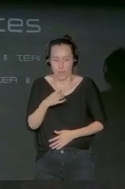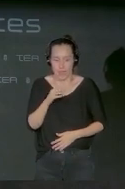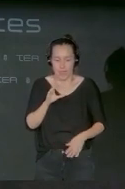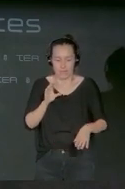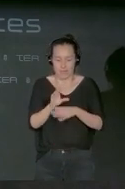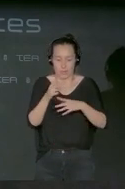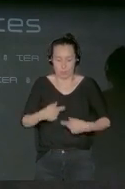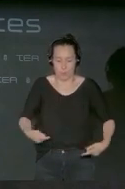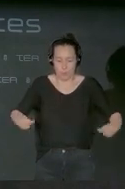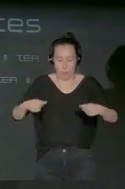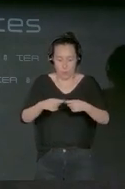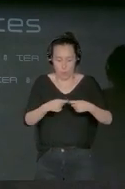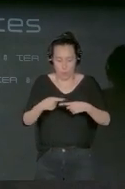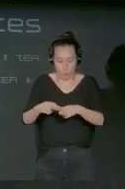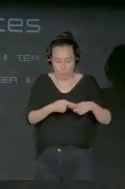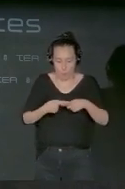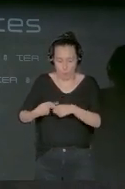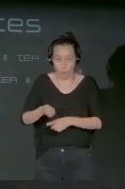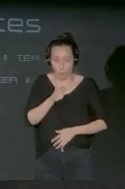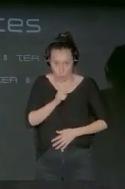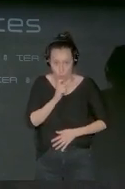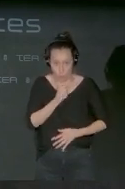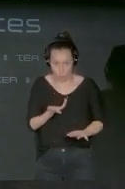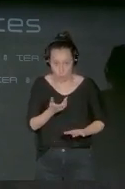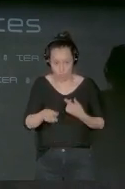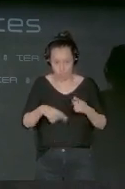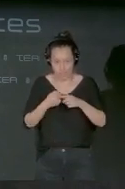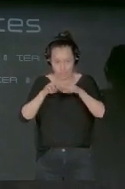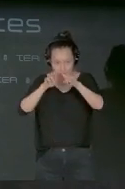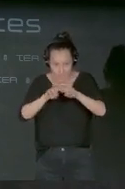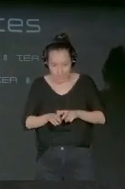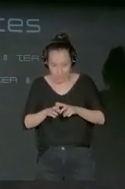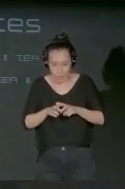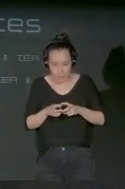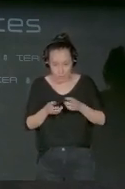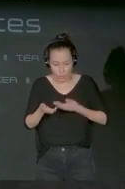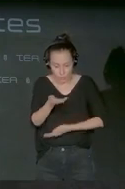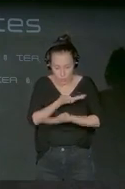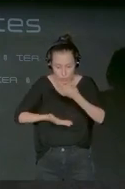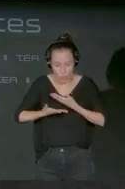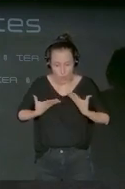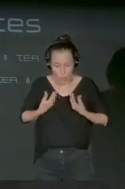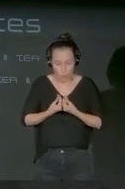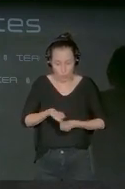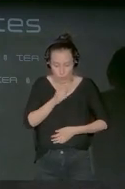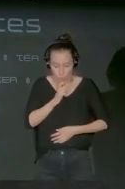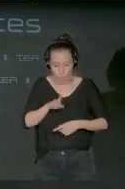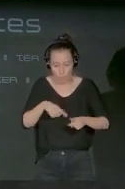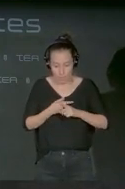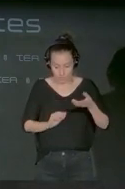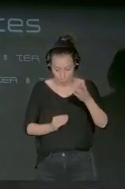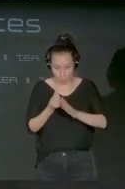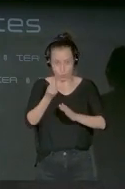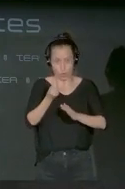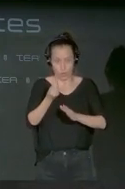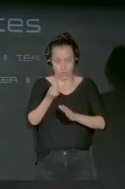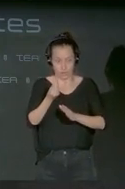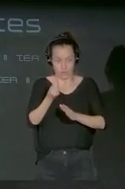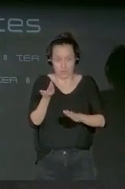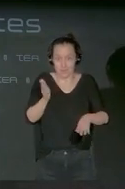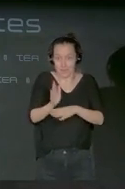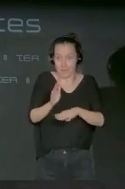together, you need to find ways to make productions that will travel and reach global audiences, to market